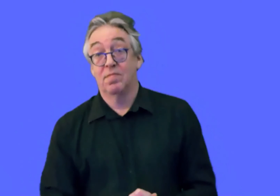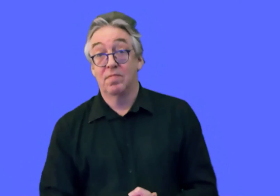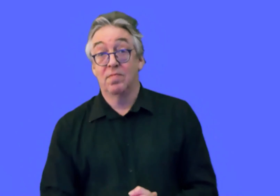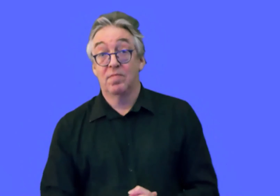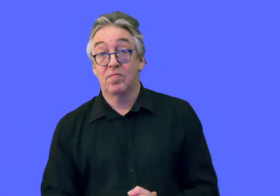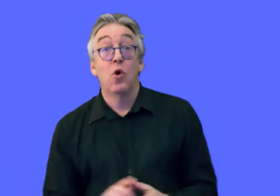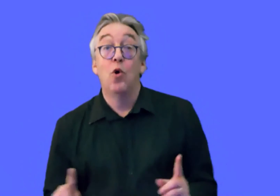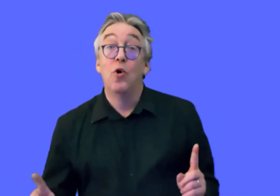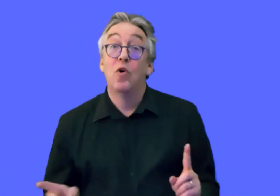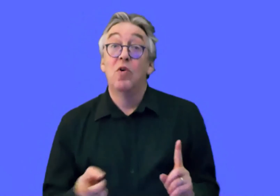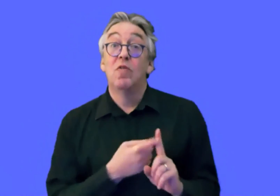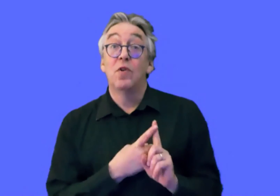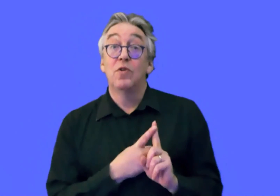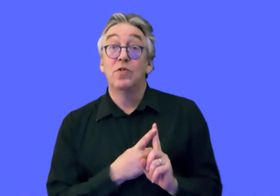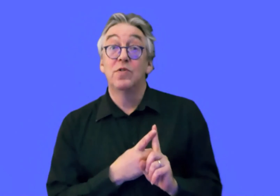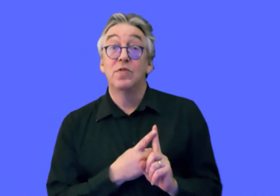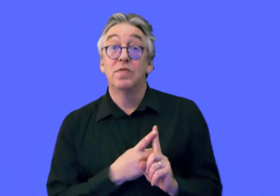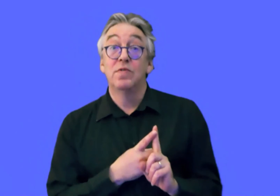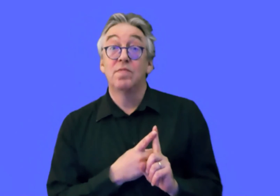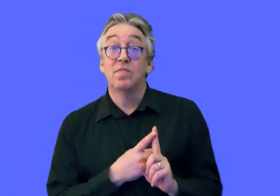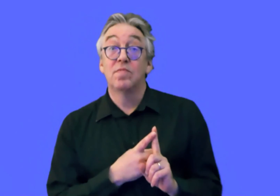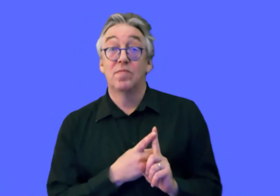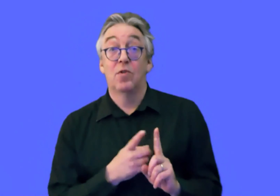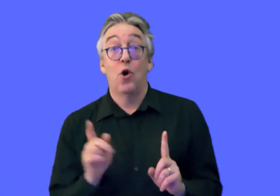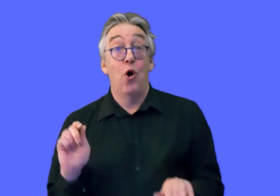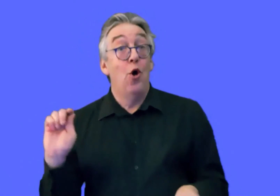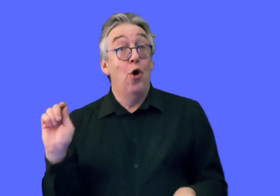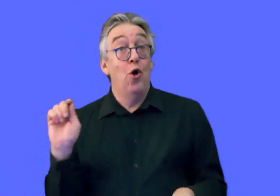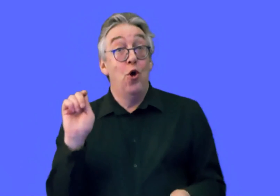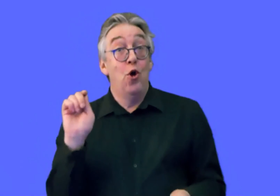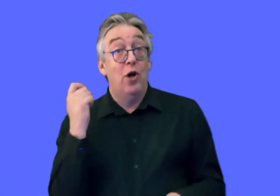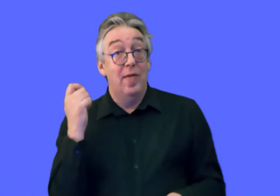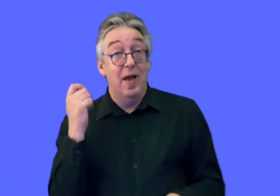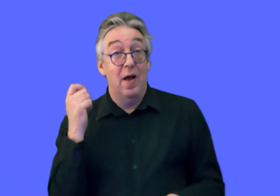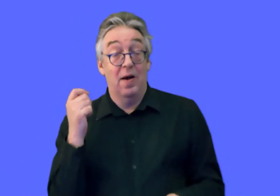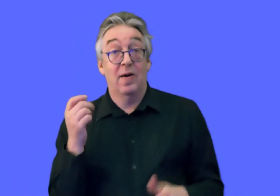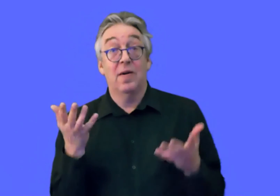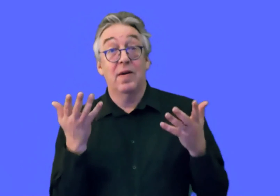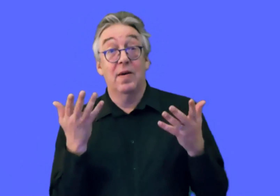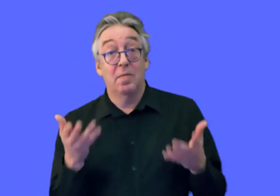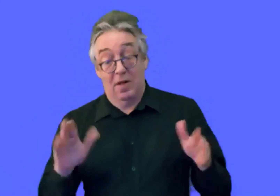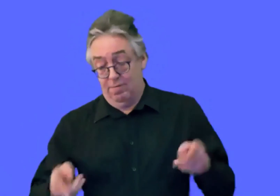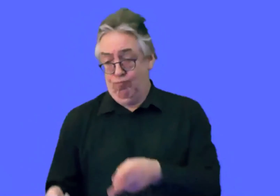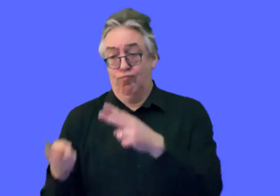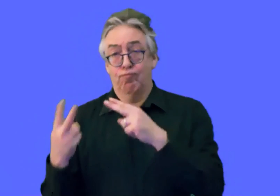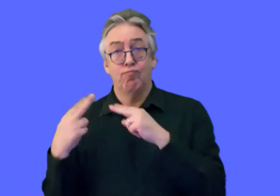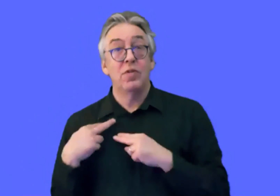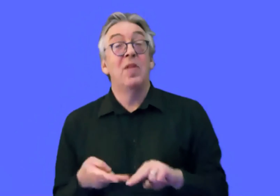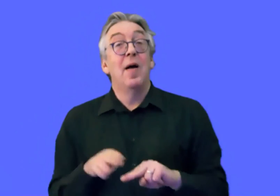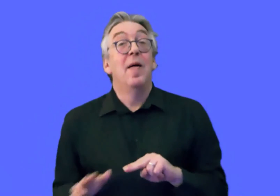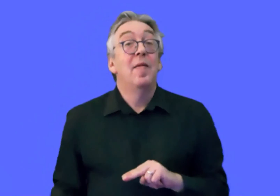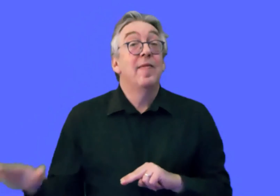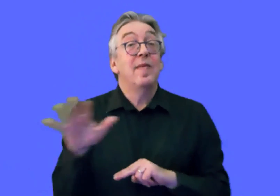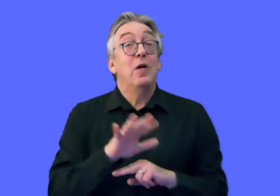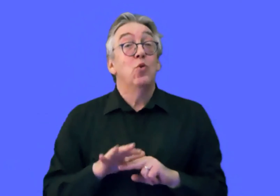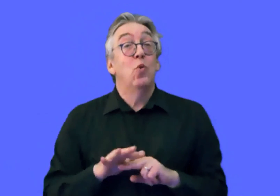in our case, we have been, as a country, we have been dealing with the coordination of the national statistical system, which is also